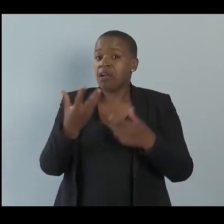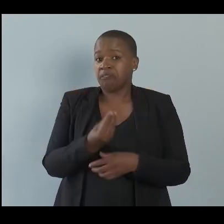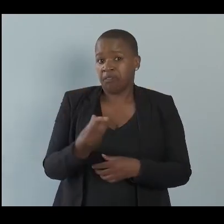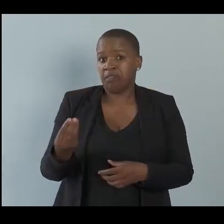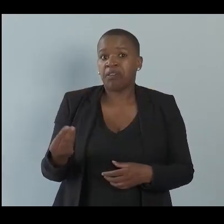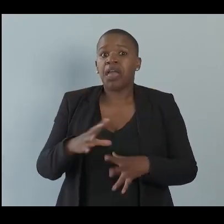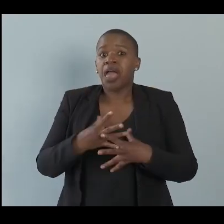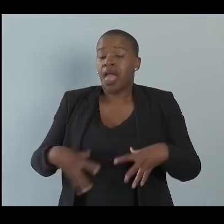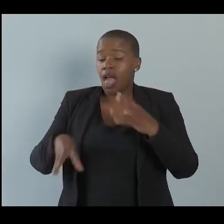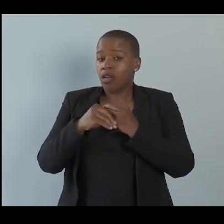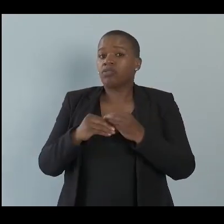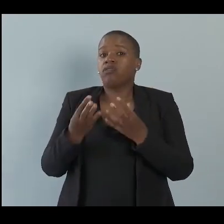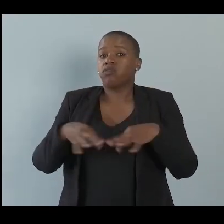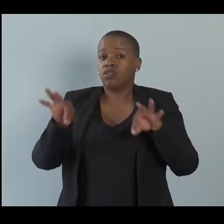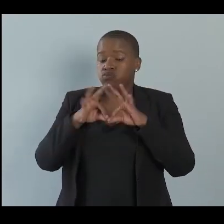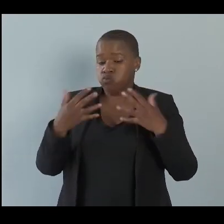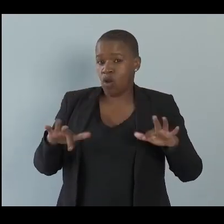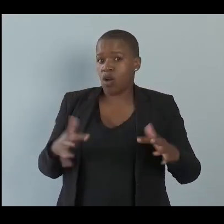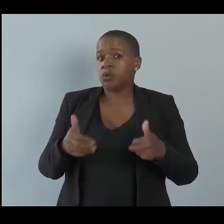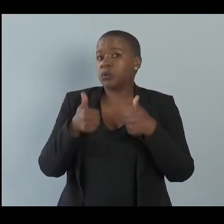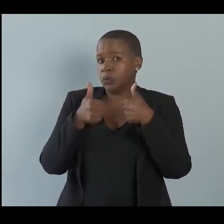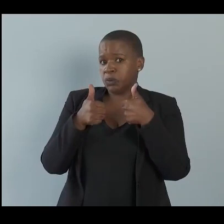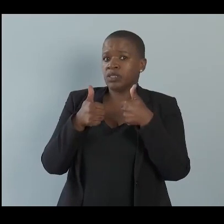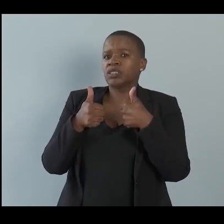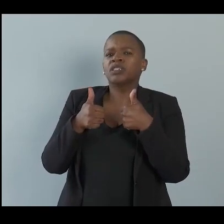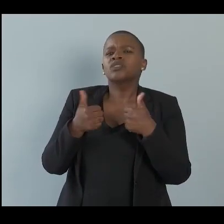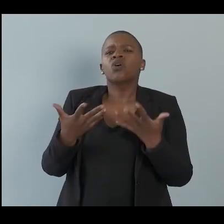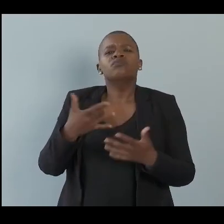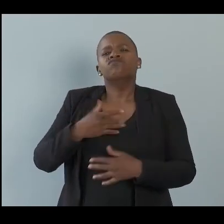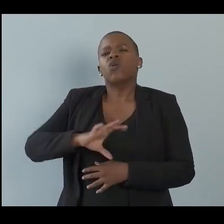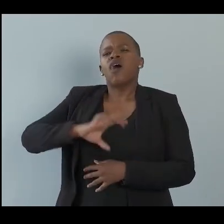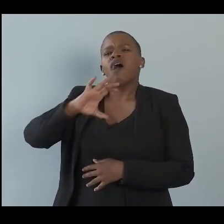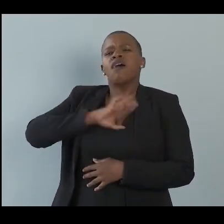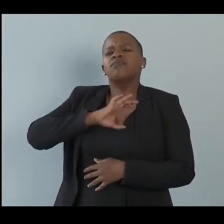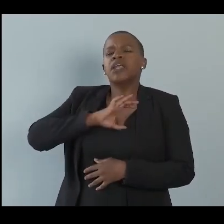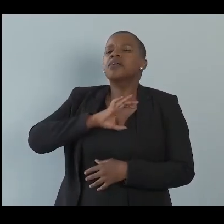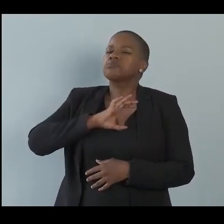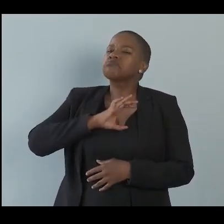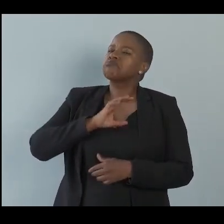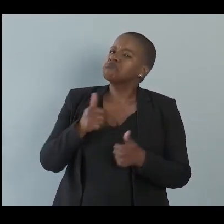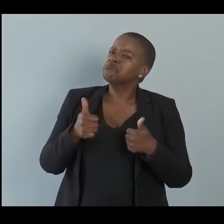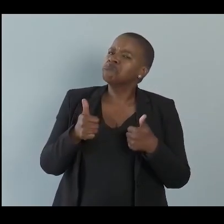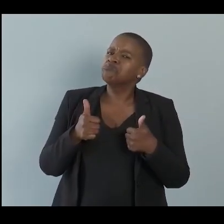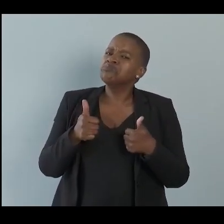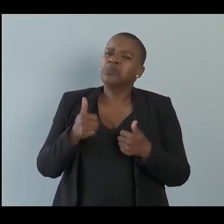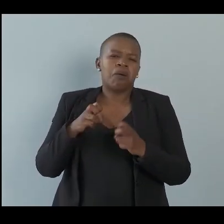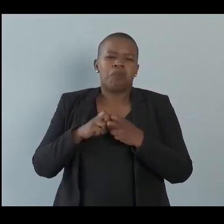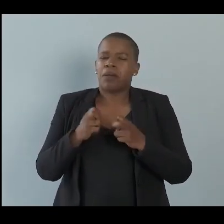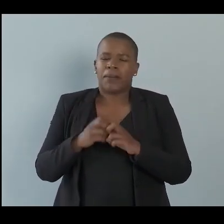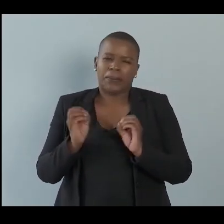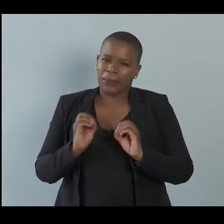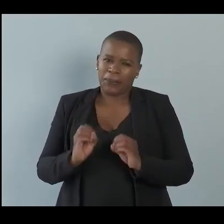as we manage to divest from them. So, fairly confident that there won't be any more material provisions going forward.